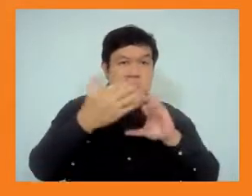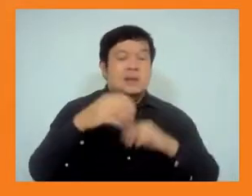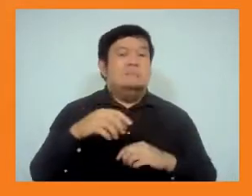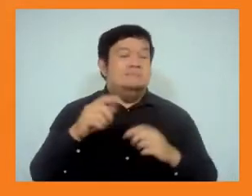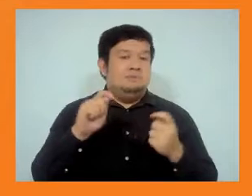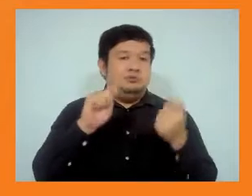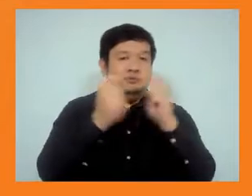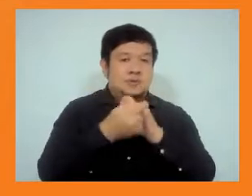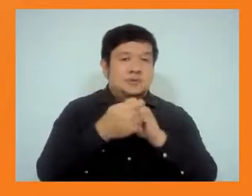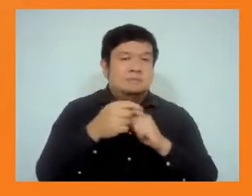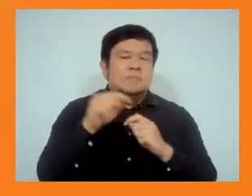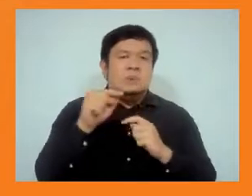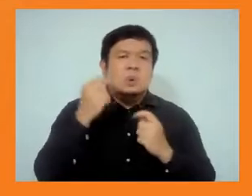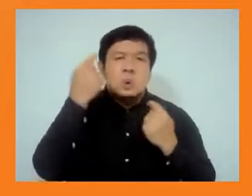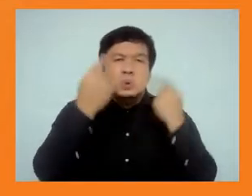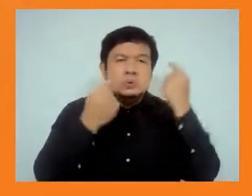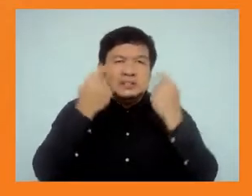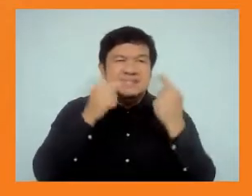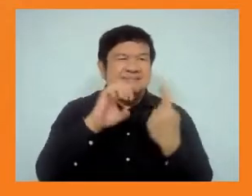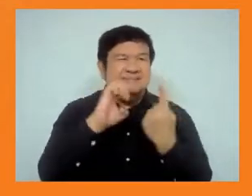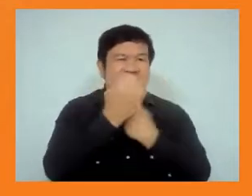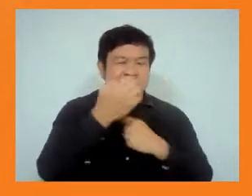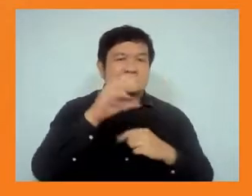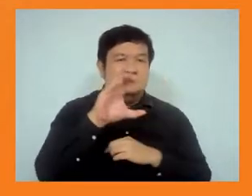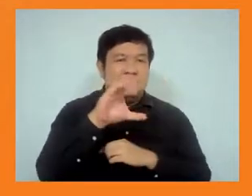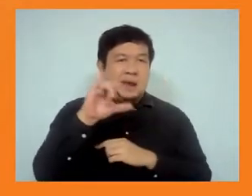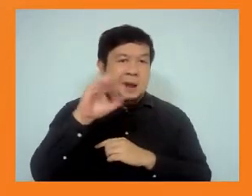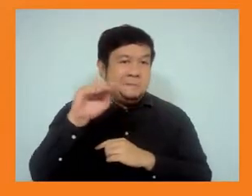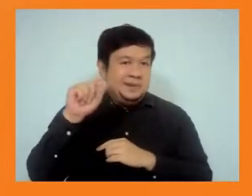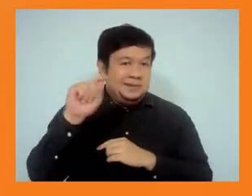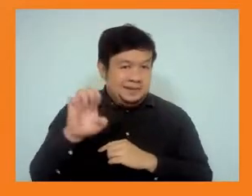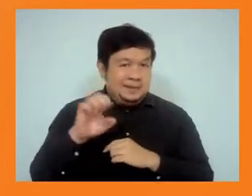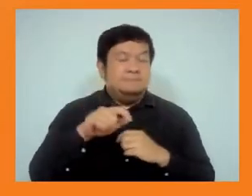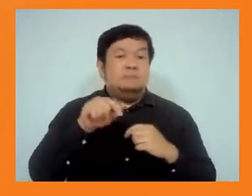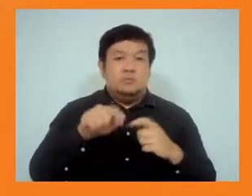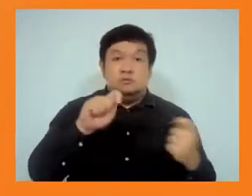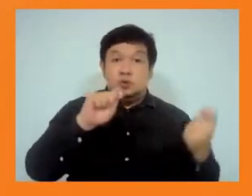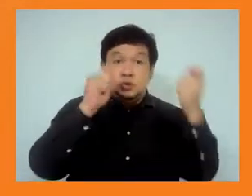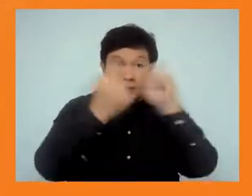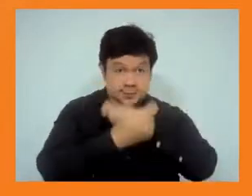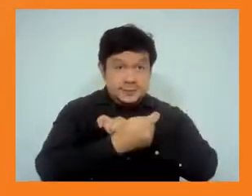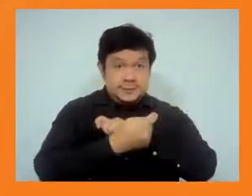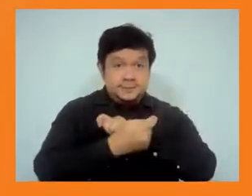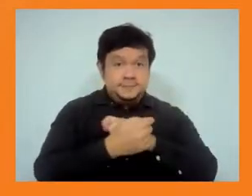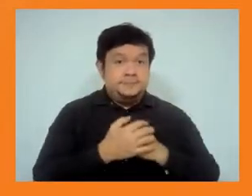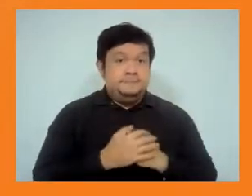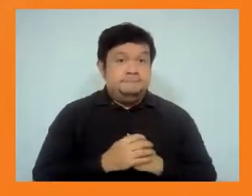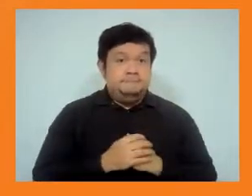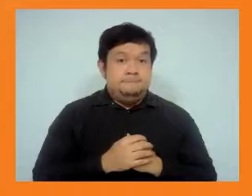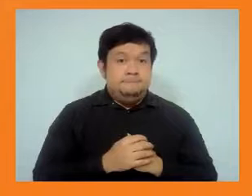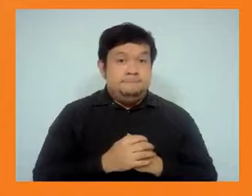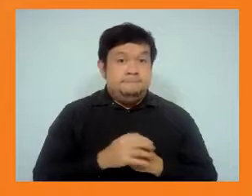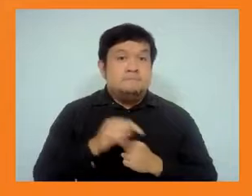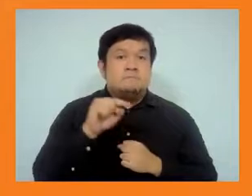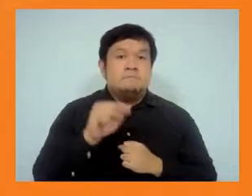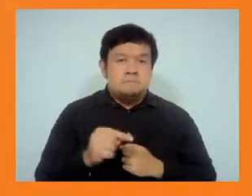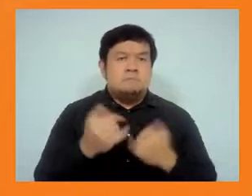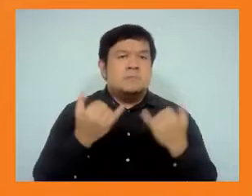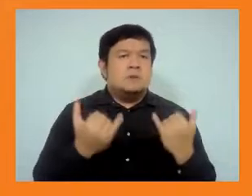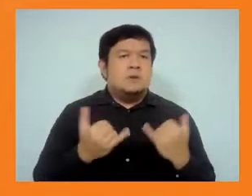policy. And as this is evolving, I think what you can expect to see is a new policy that is broader in